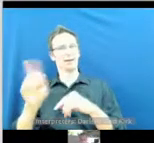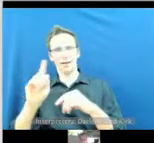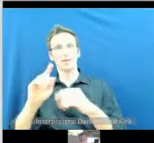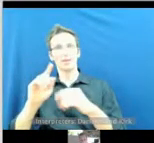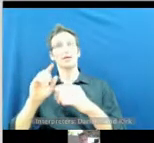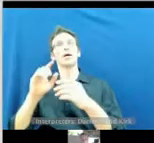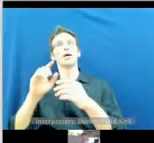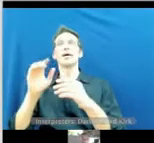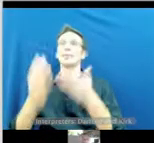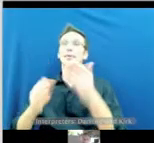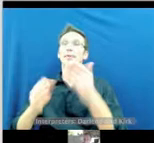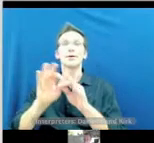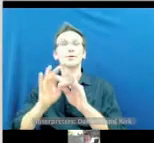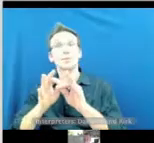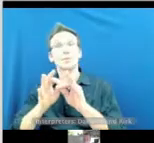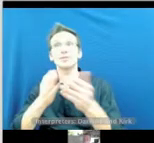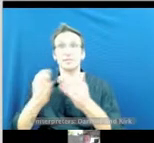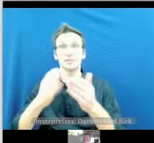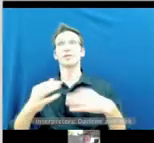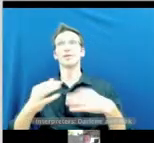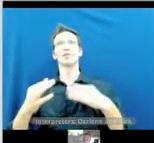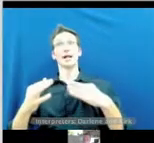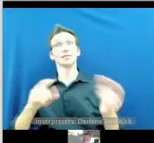as an SSP or what have you.